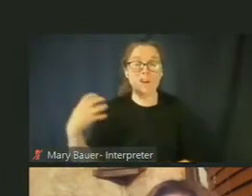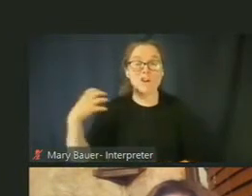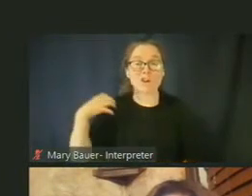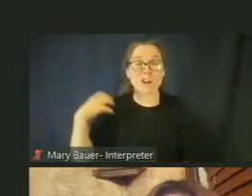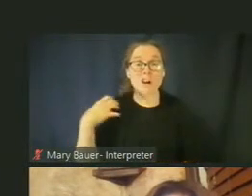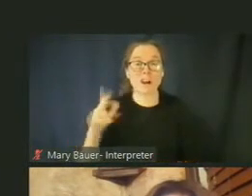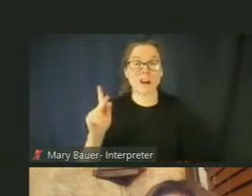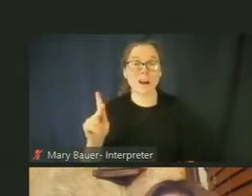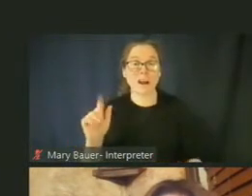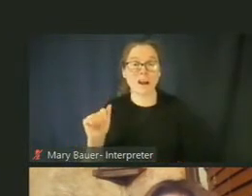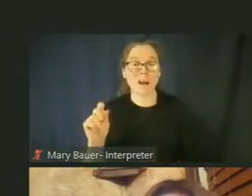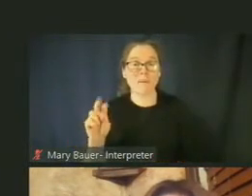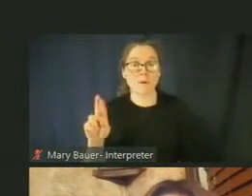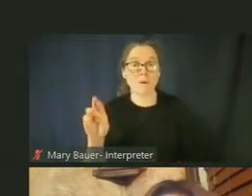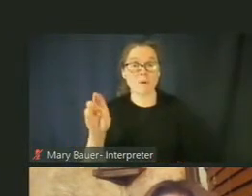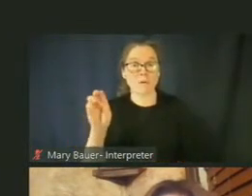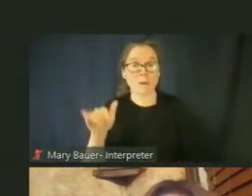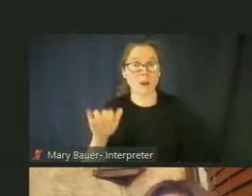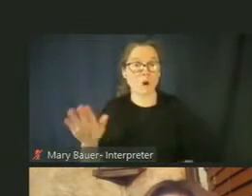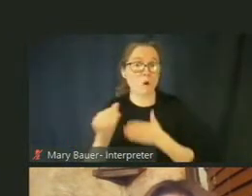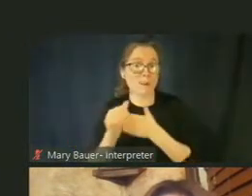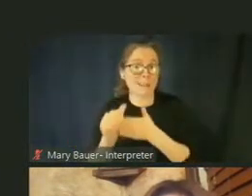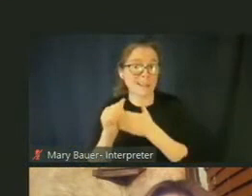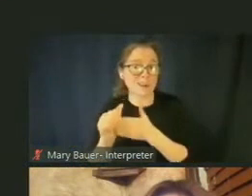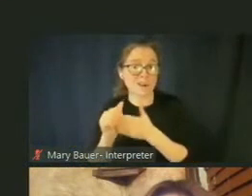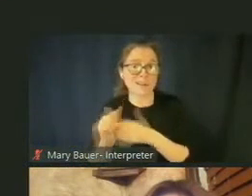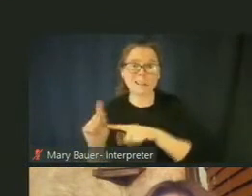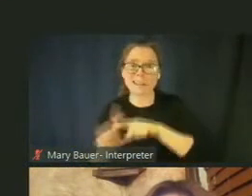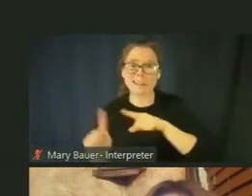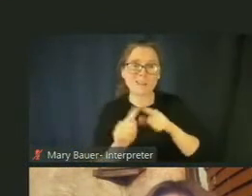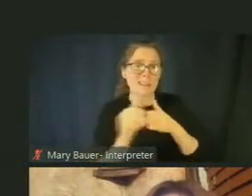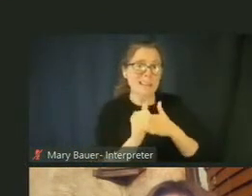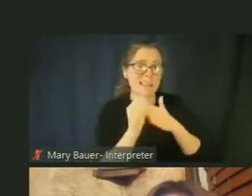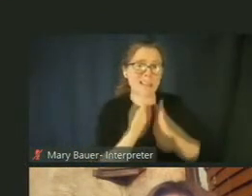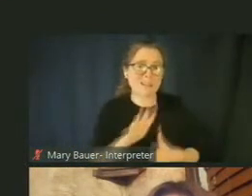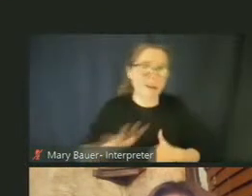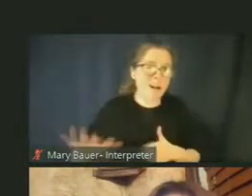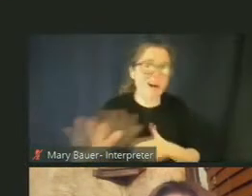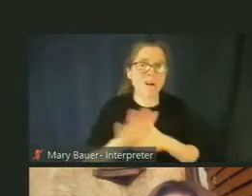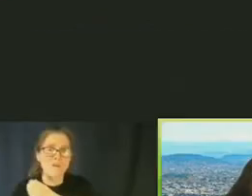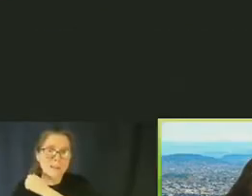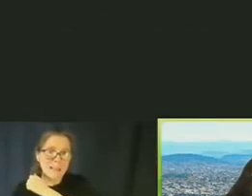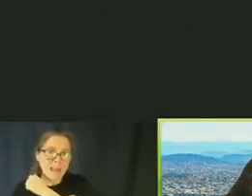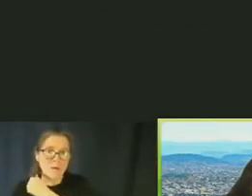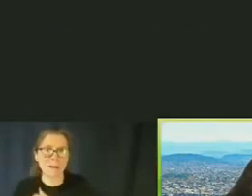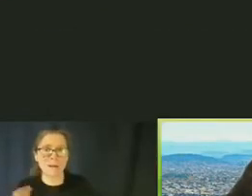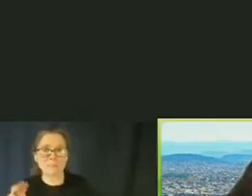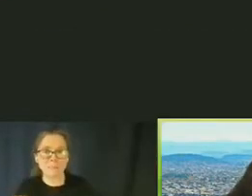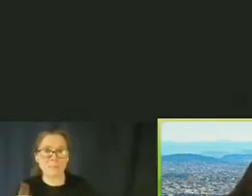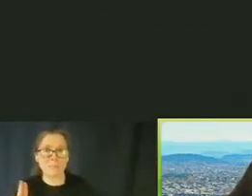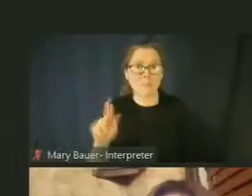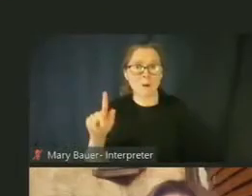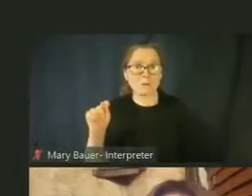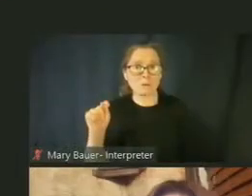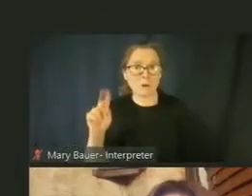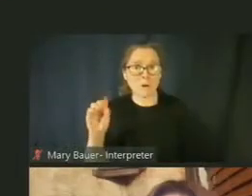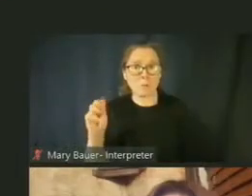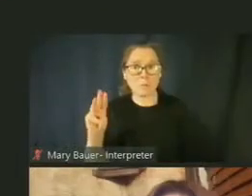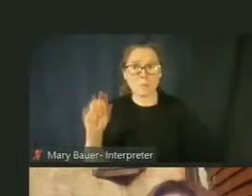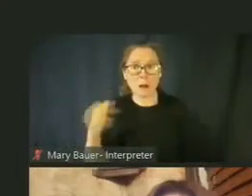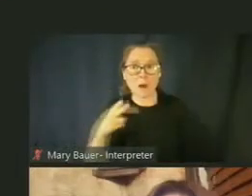and the expertise and experience of so many leaders throughout Multnomah County who are our partners and who